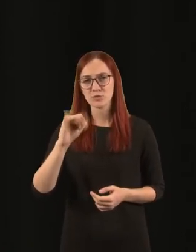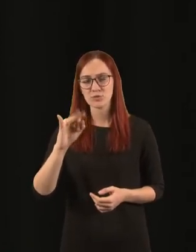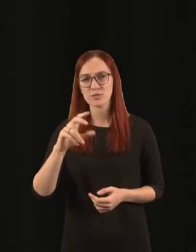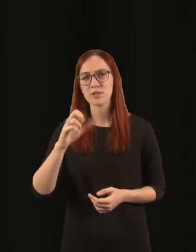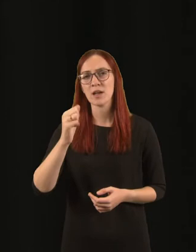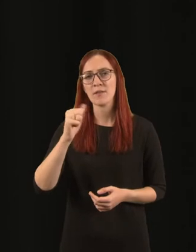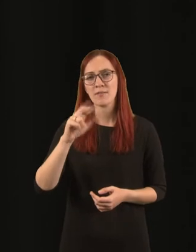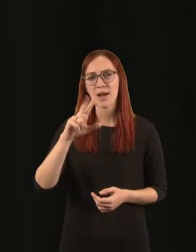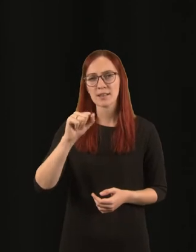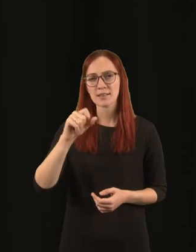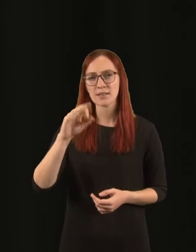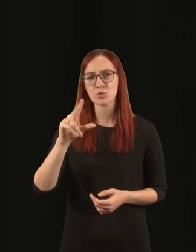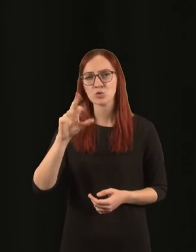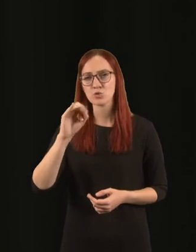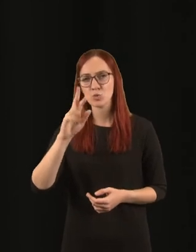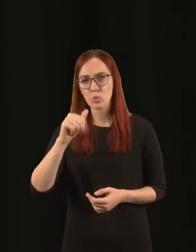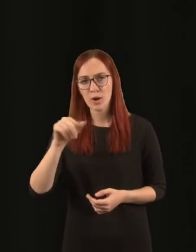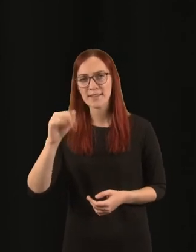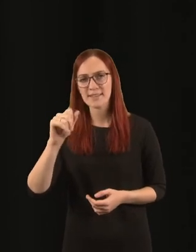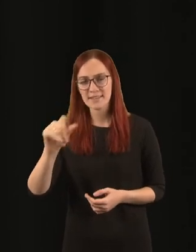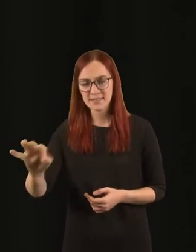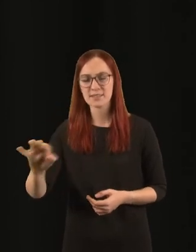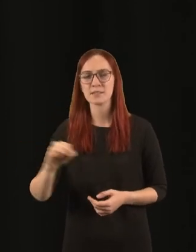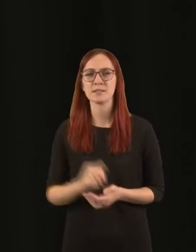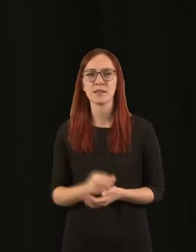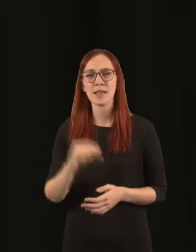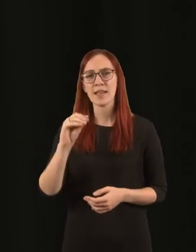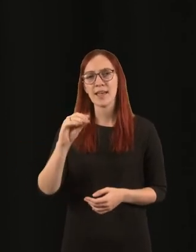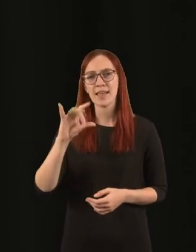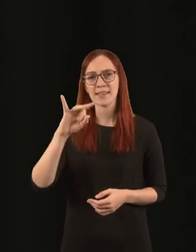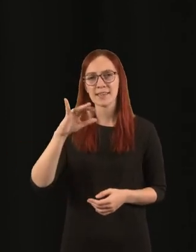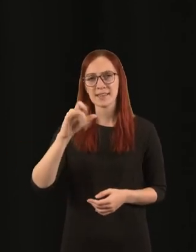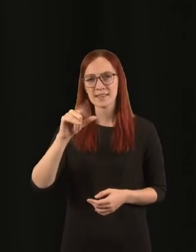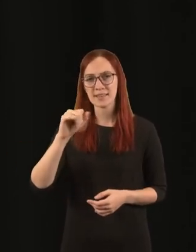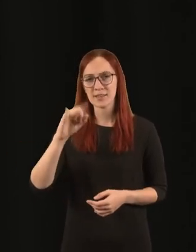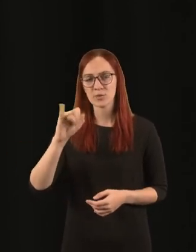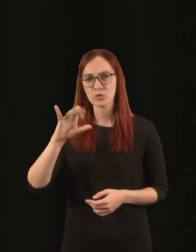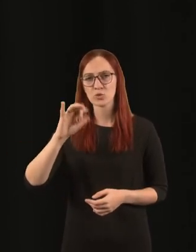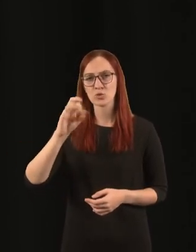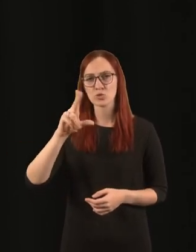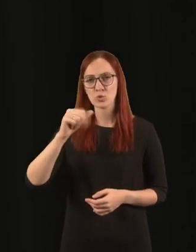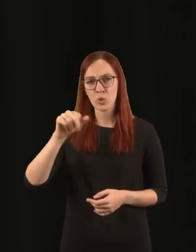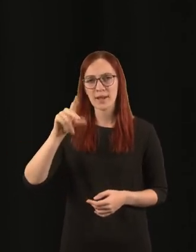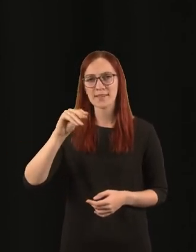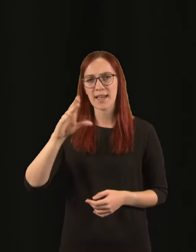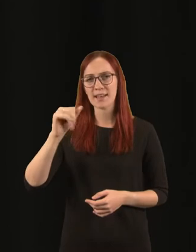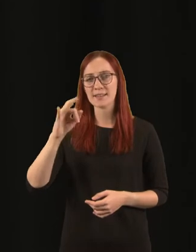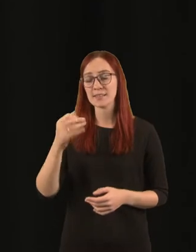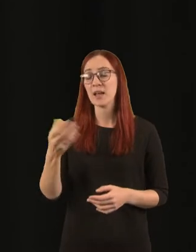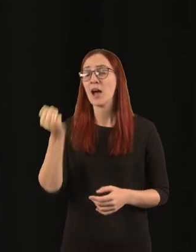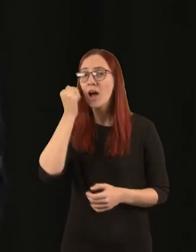Gintarė, Marius, and Mr. Rodolfo from OECD,